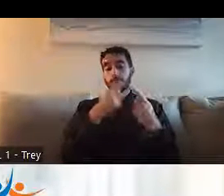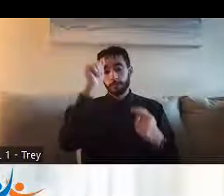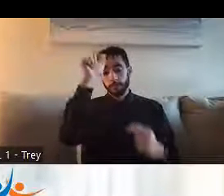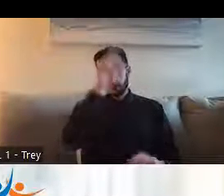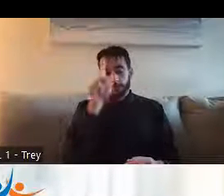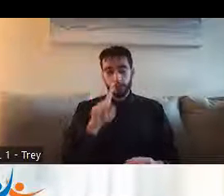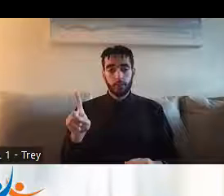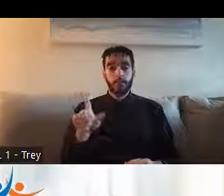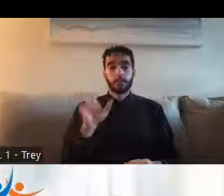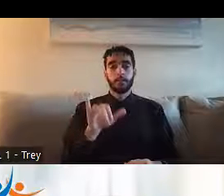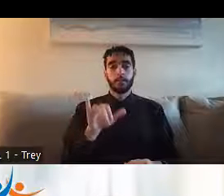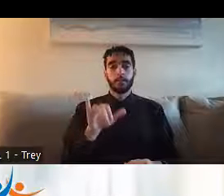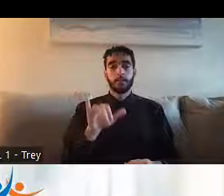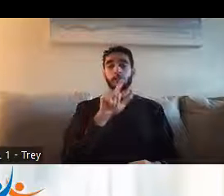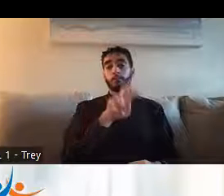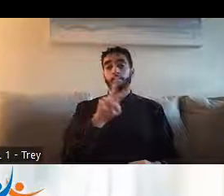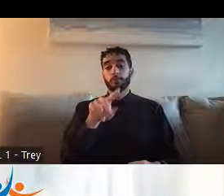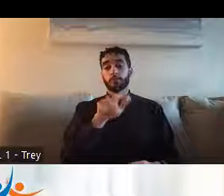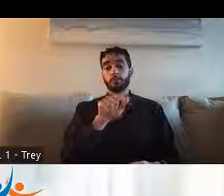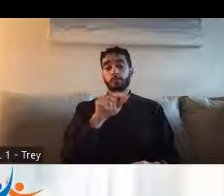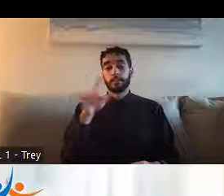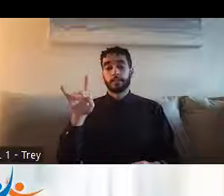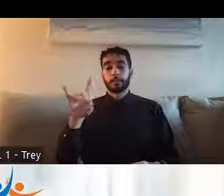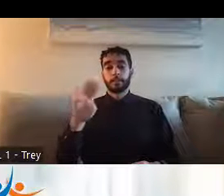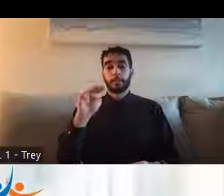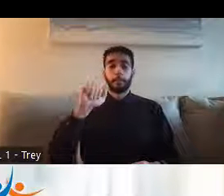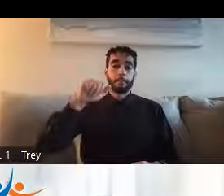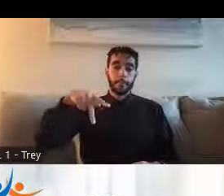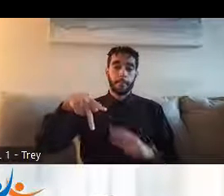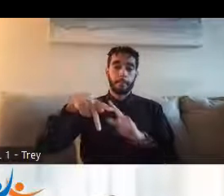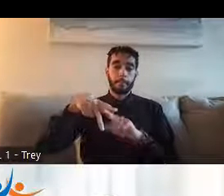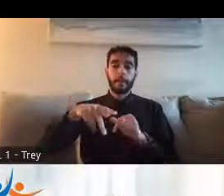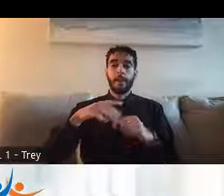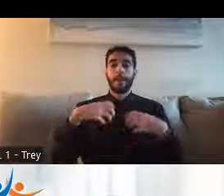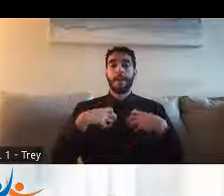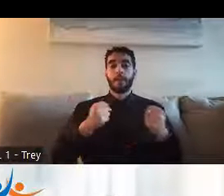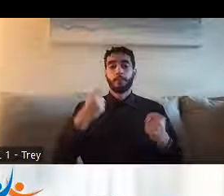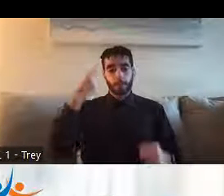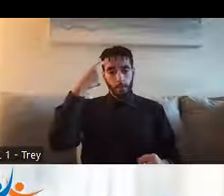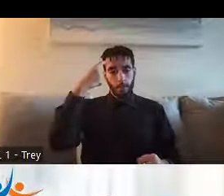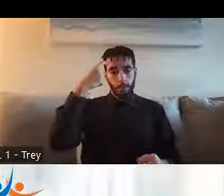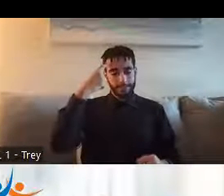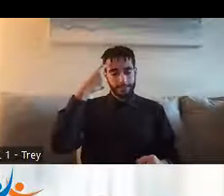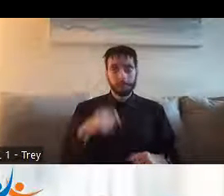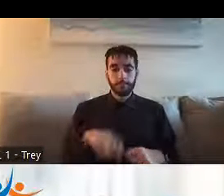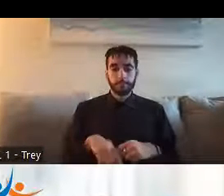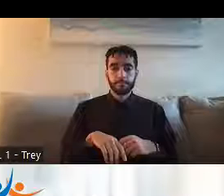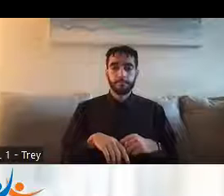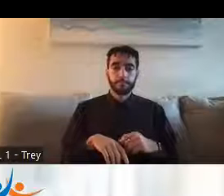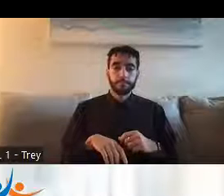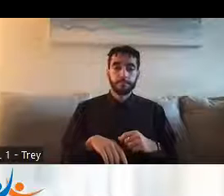to 2023 roadmap. It's also referred to here as the Healthy Brain Initiative roadmap. And most